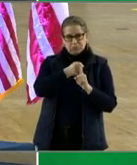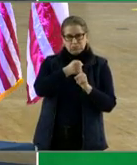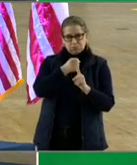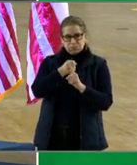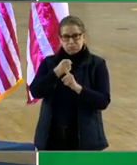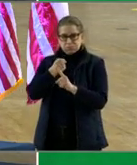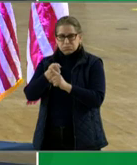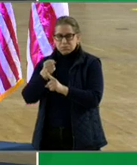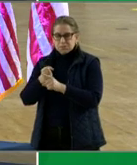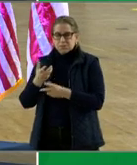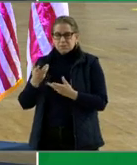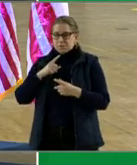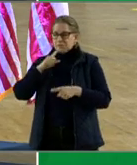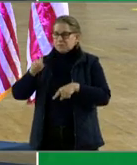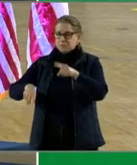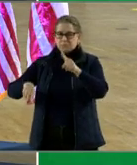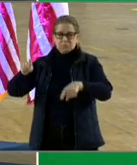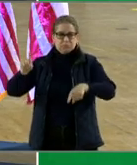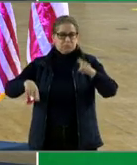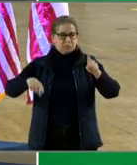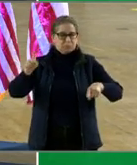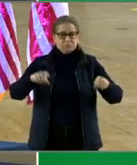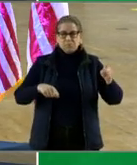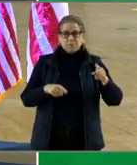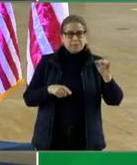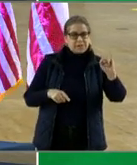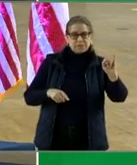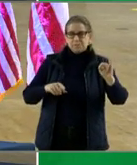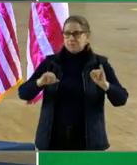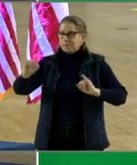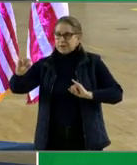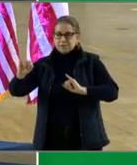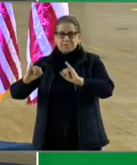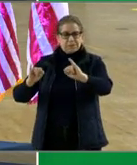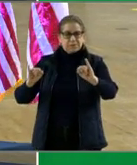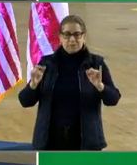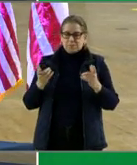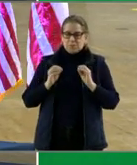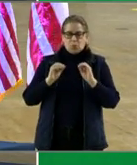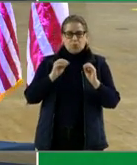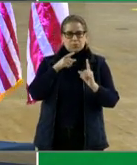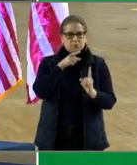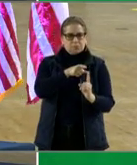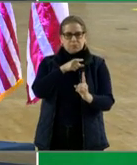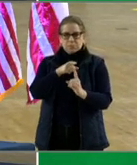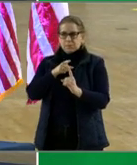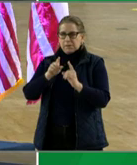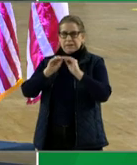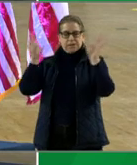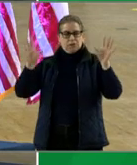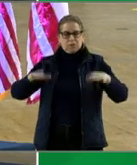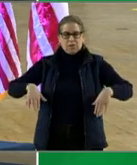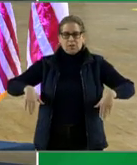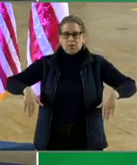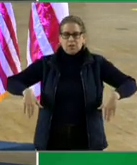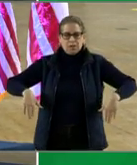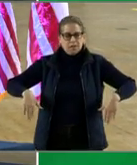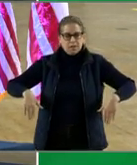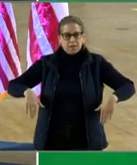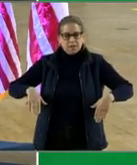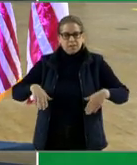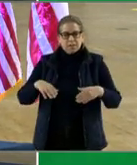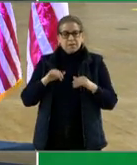of infected people. What is important to remember is that the models just help us plan for